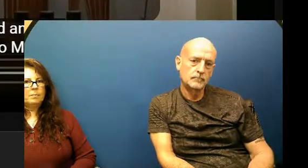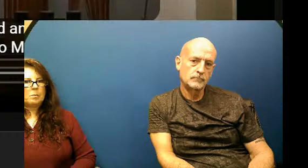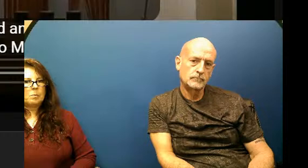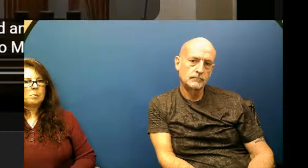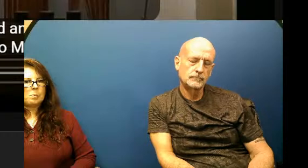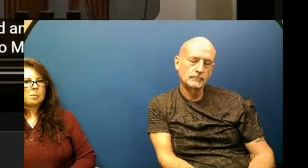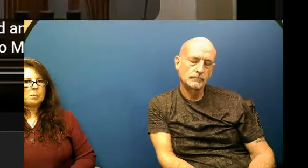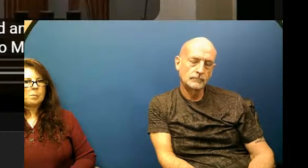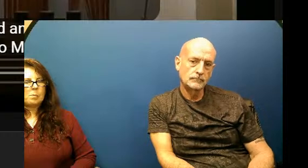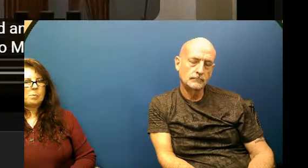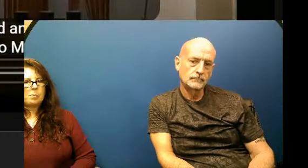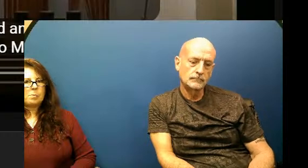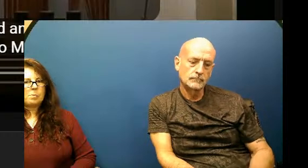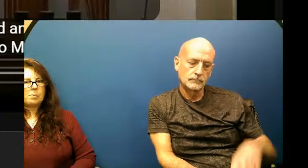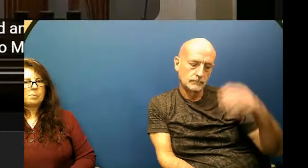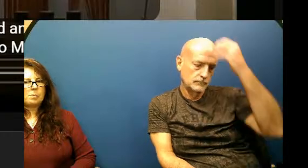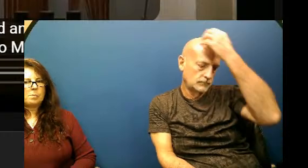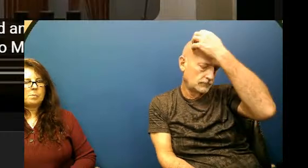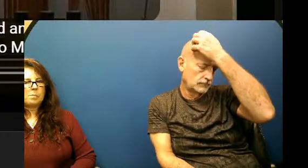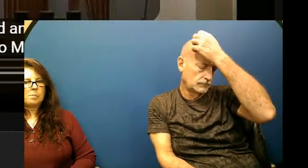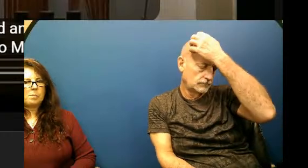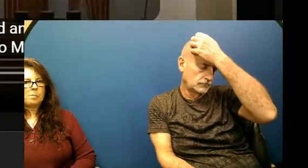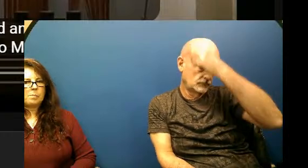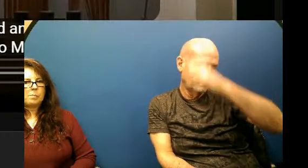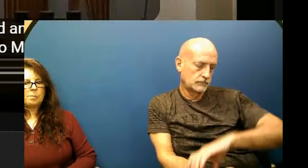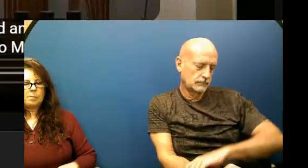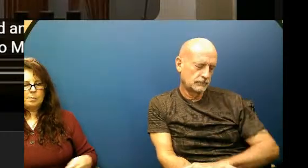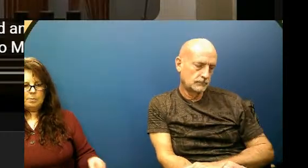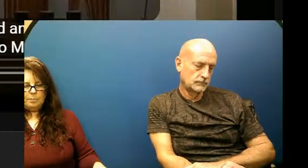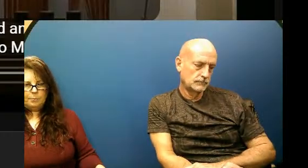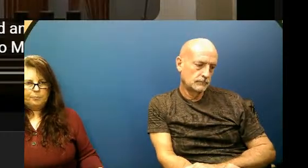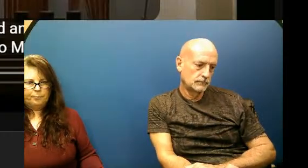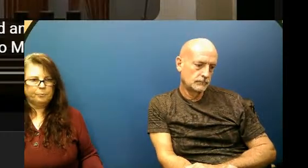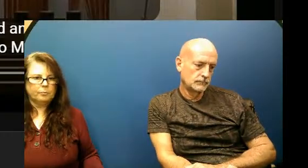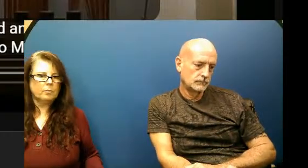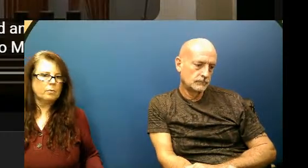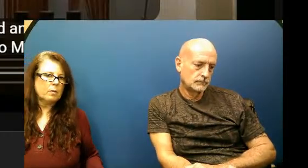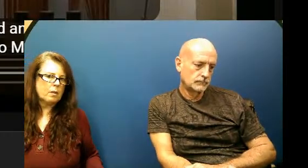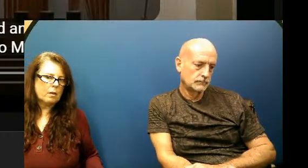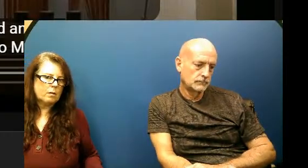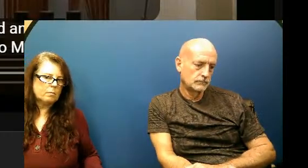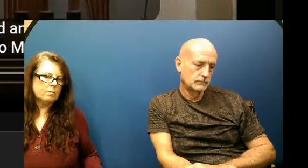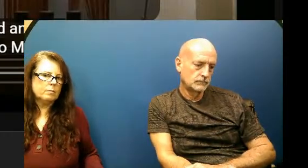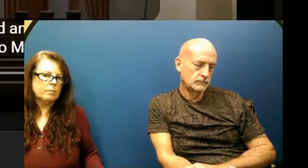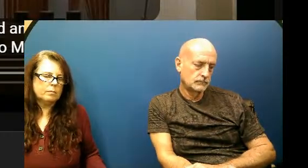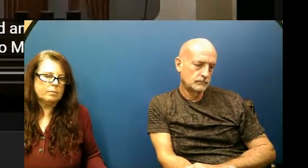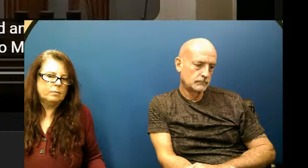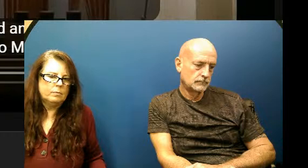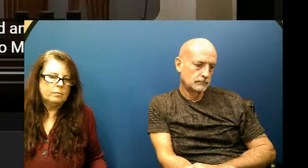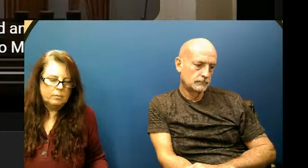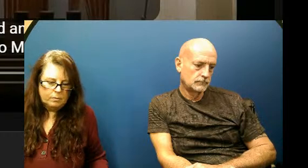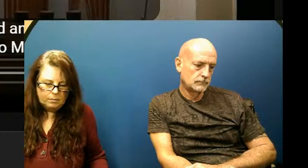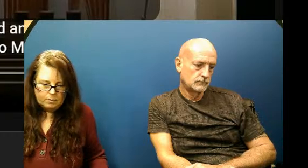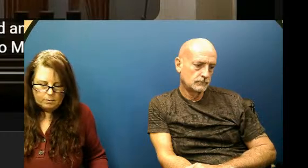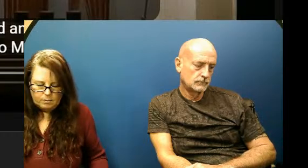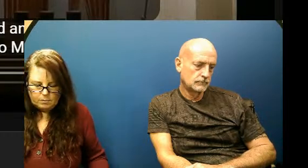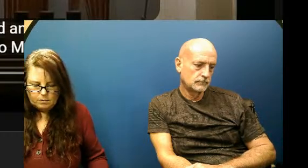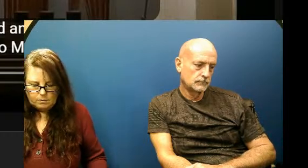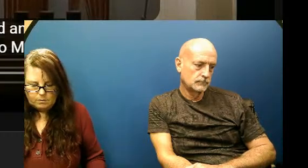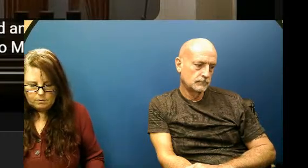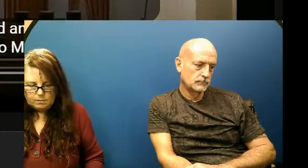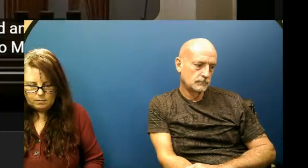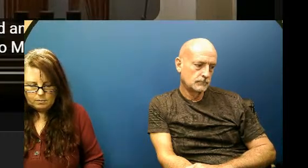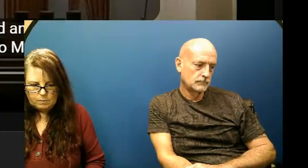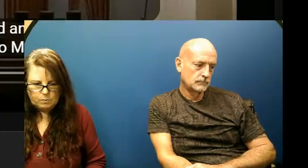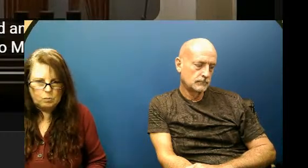clear, however, is that when the law is concerned with the content of the speech, when the justification is based on the content of the